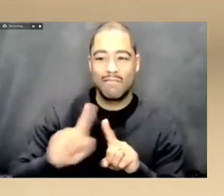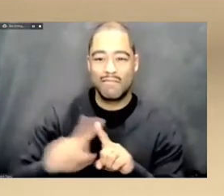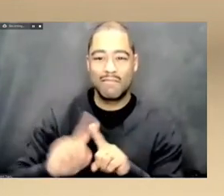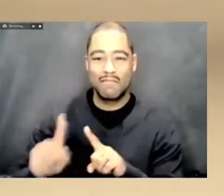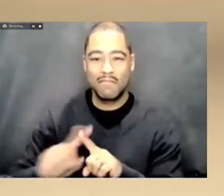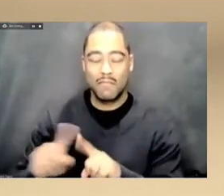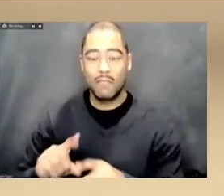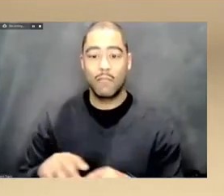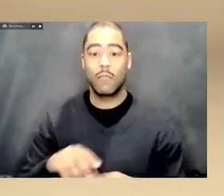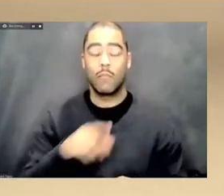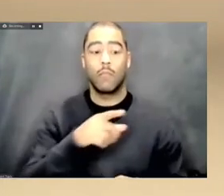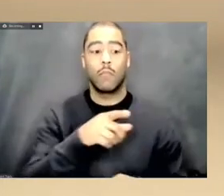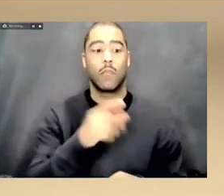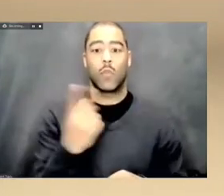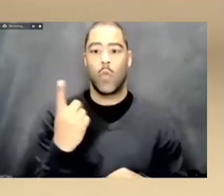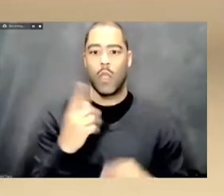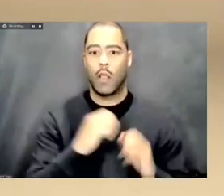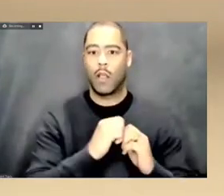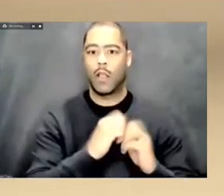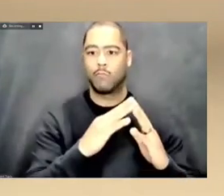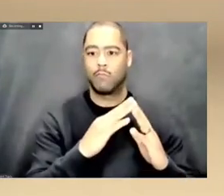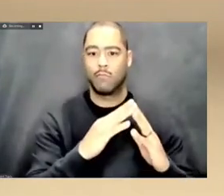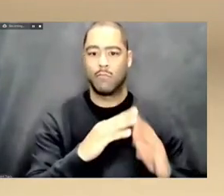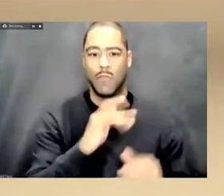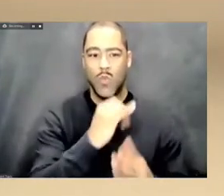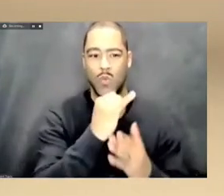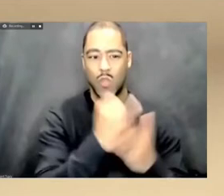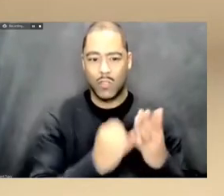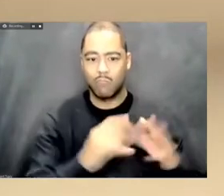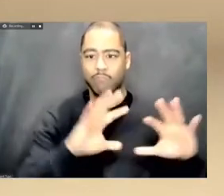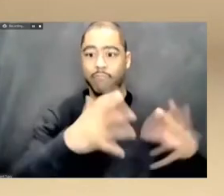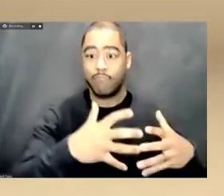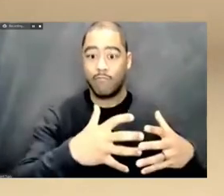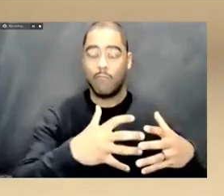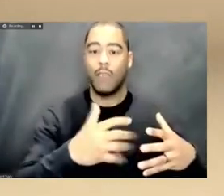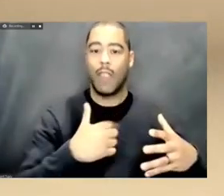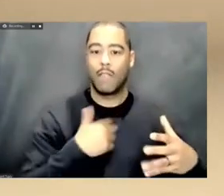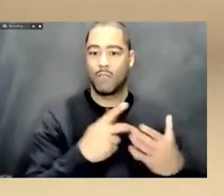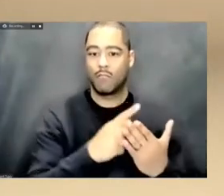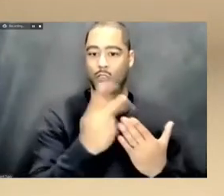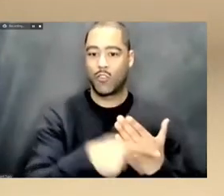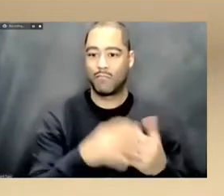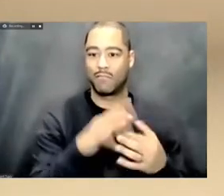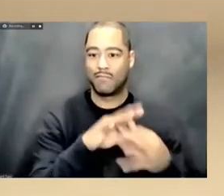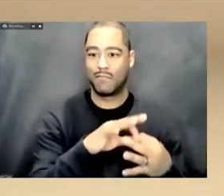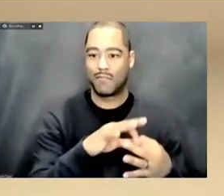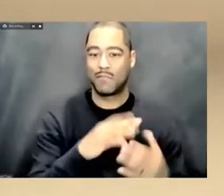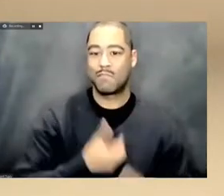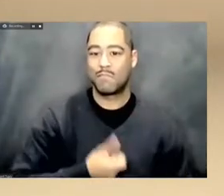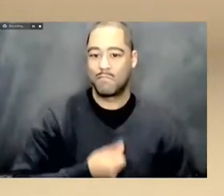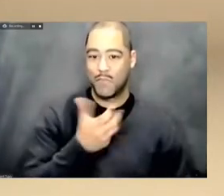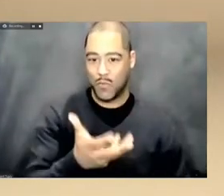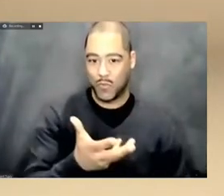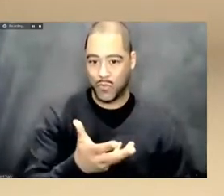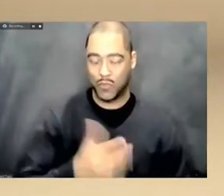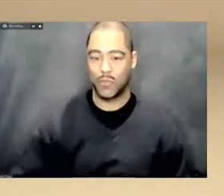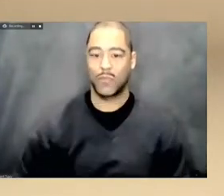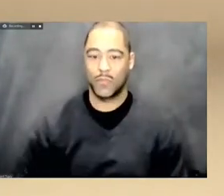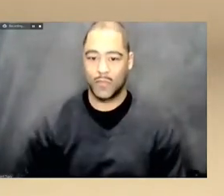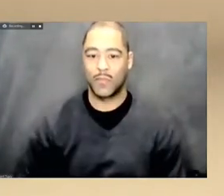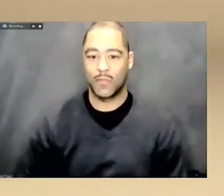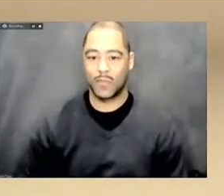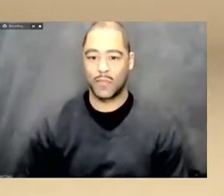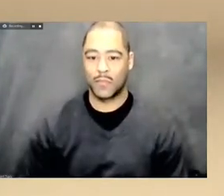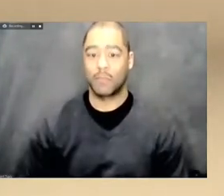that program that the Richmond Arts and Culture Commission had, and I was participant with that, and I've been